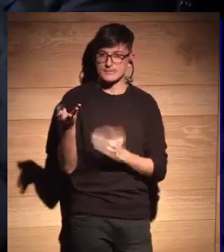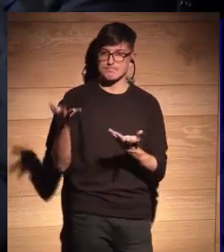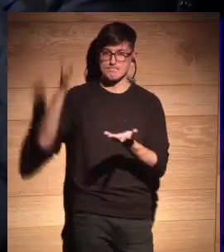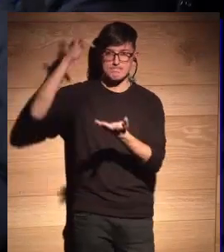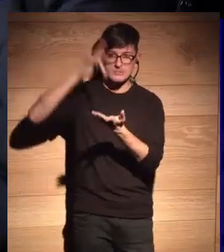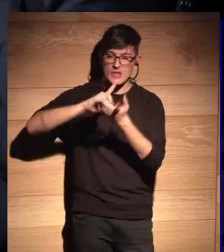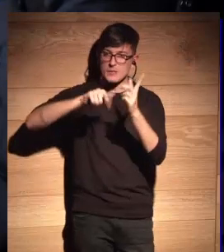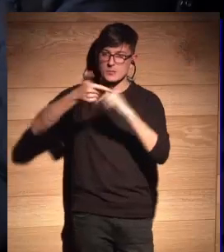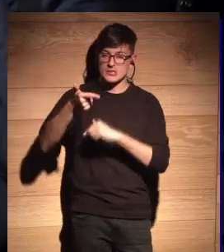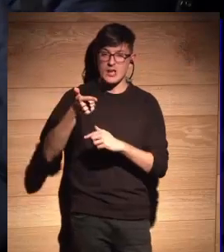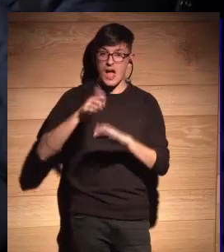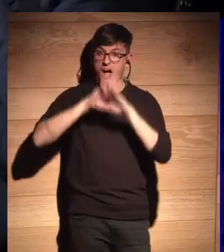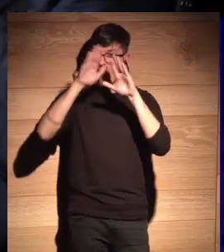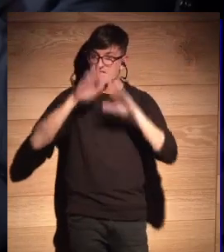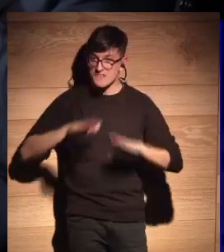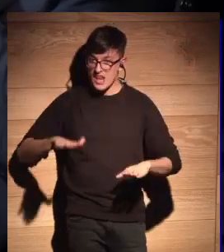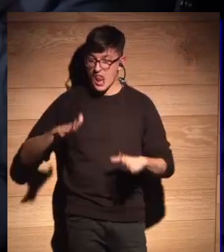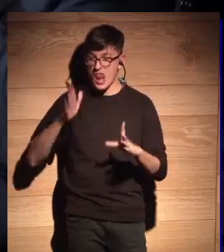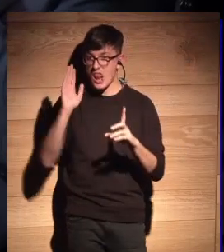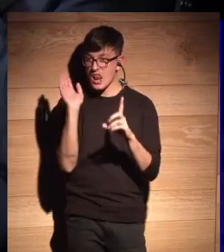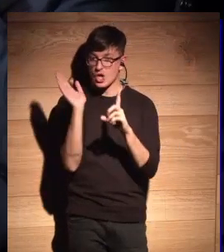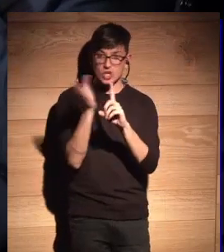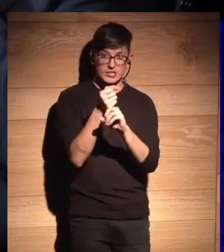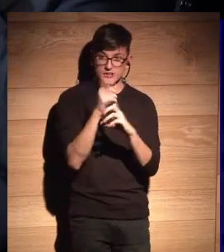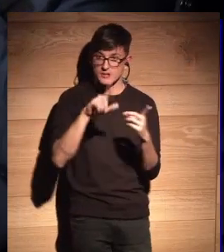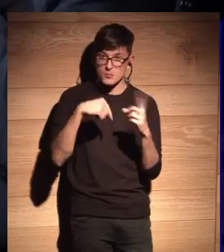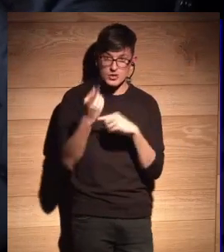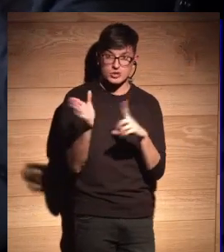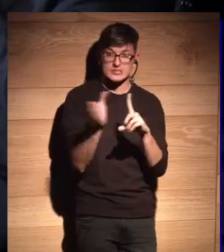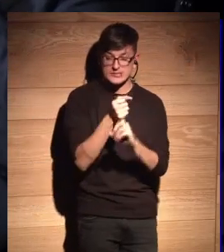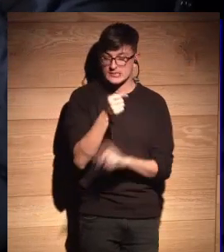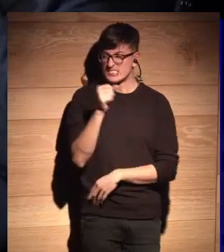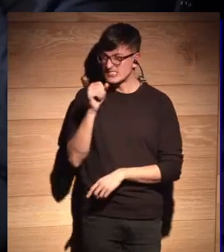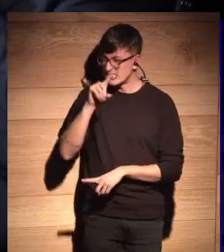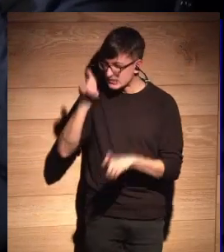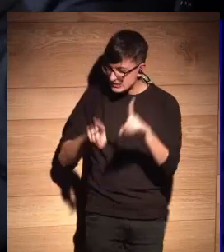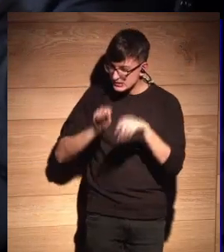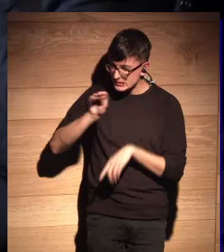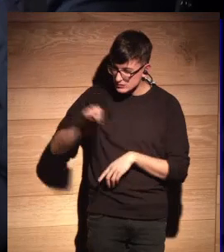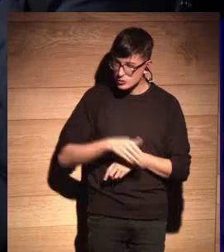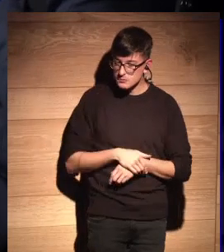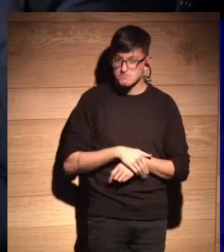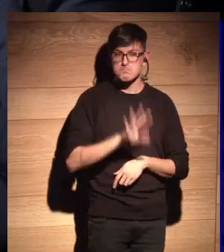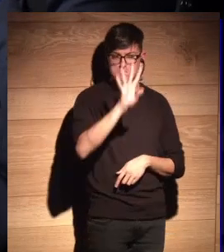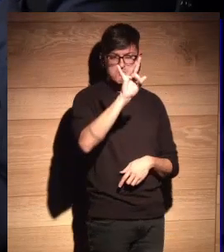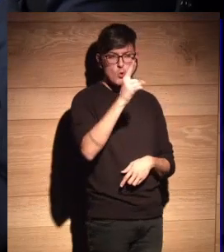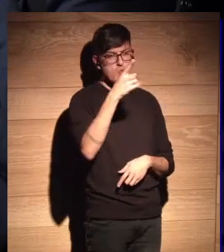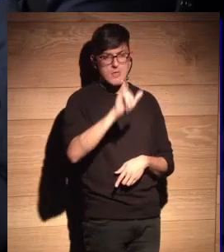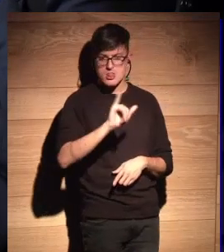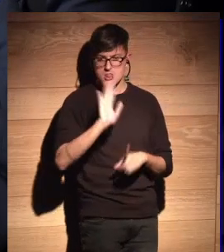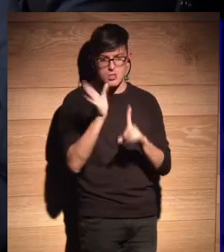again after you found her? Well, I met her once, and I photographed her and